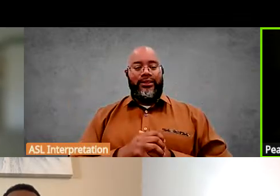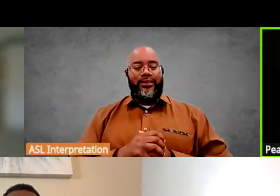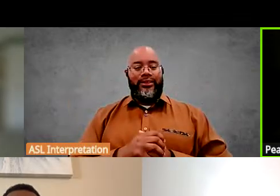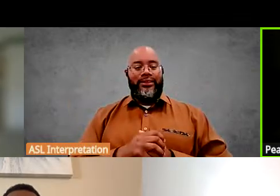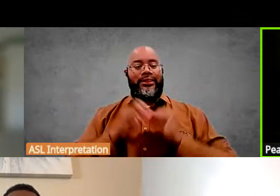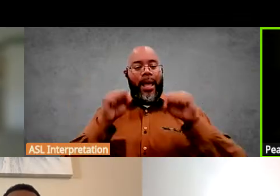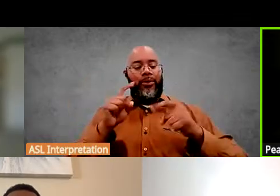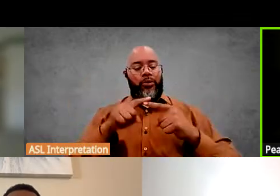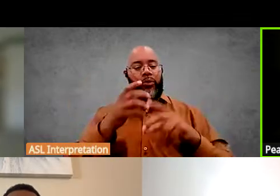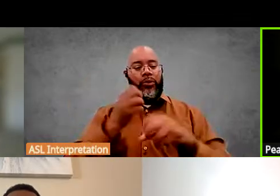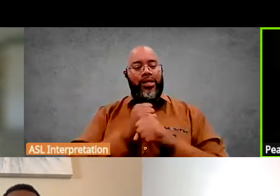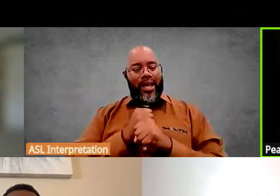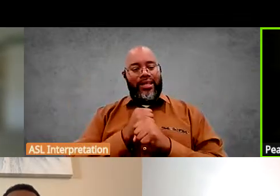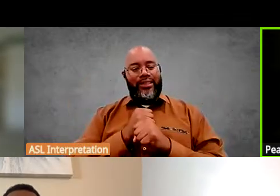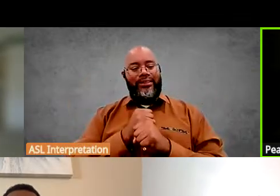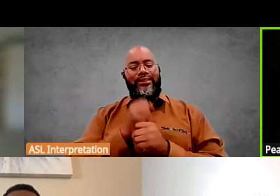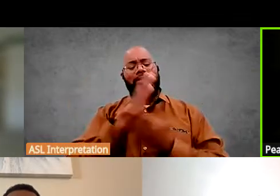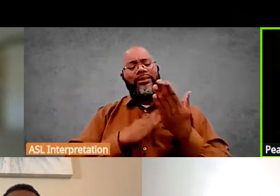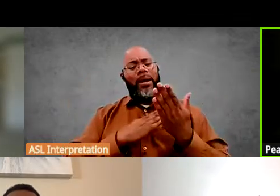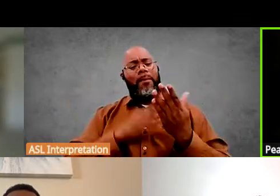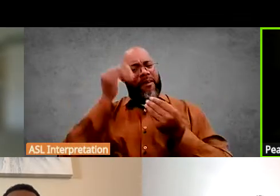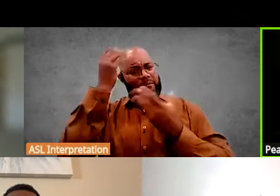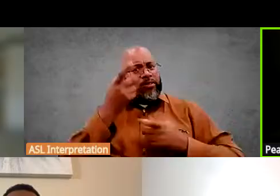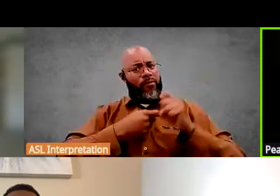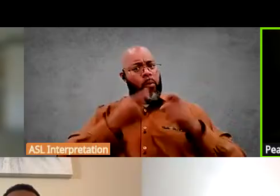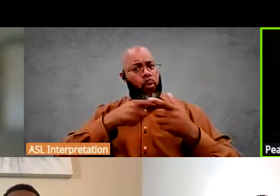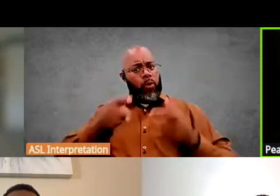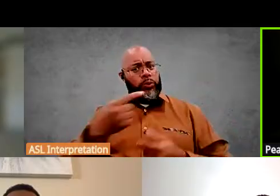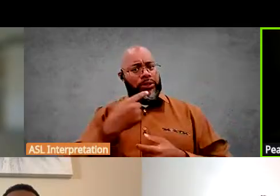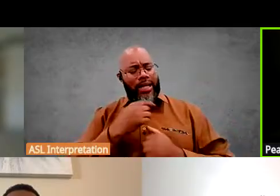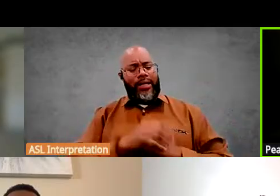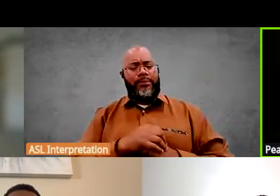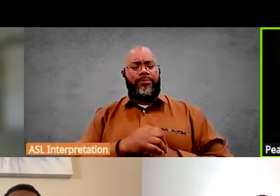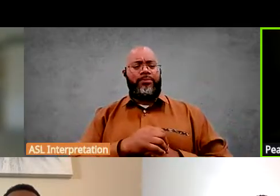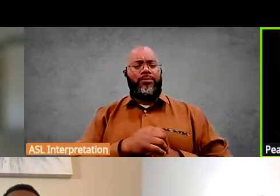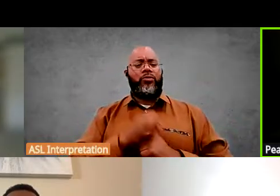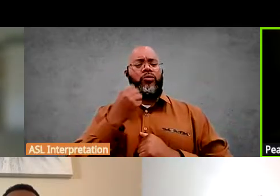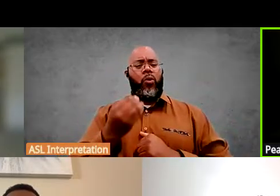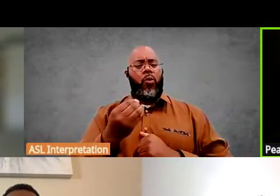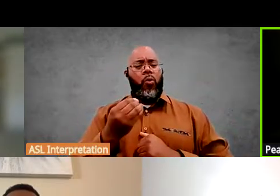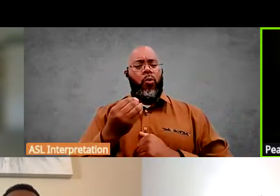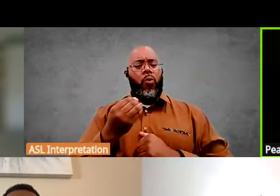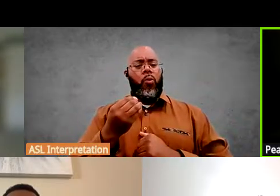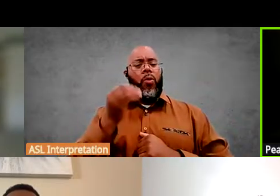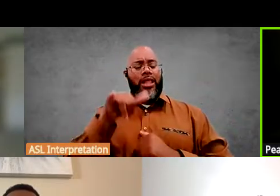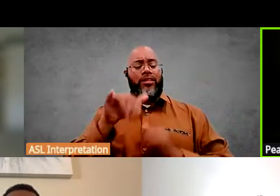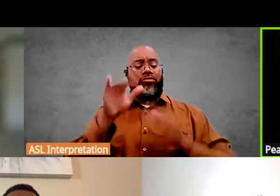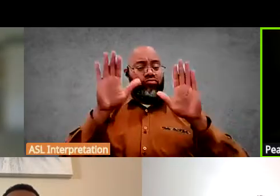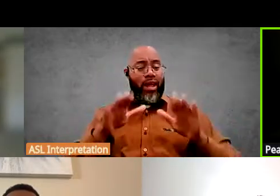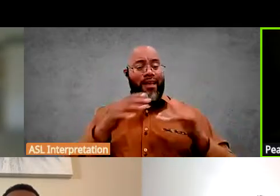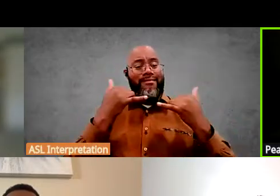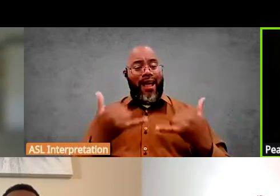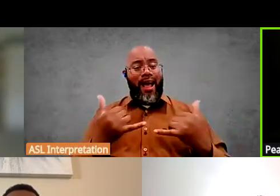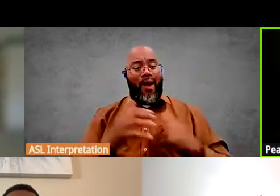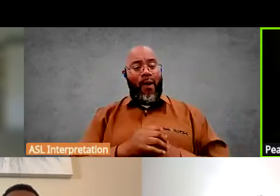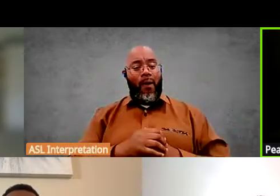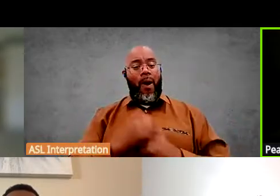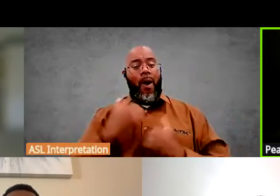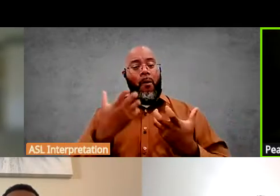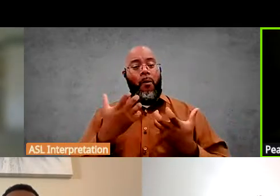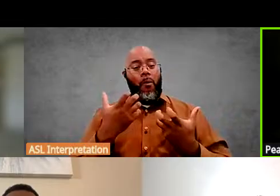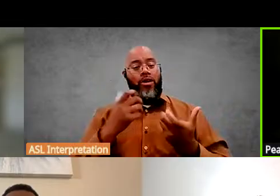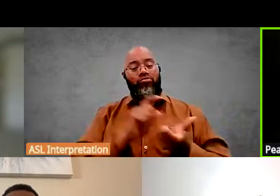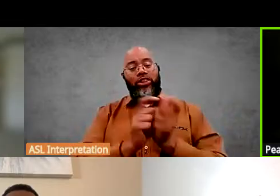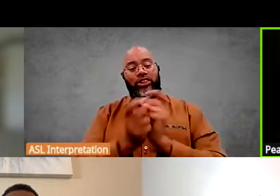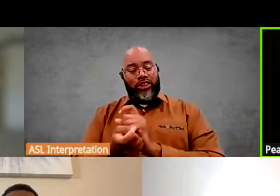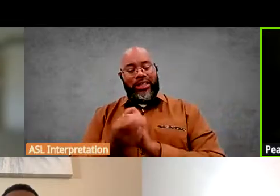to get, some things from what you guys have said. And so that is great. And now I want us to transition